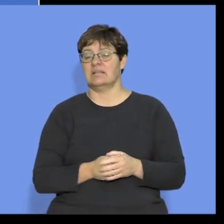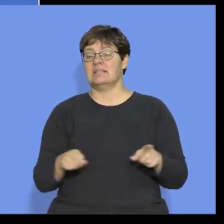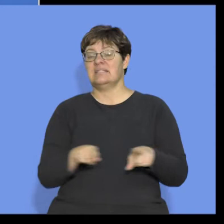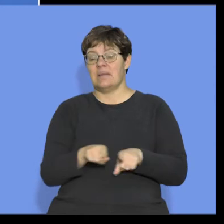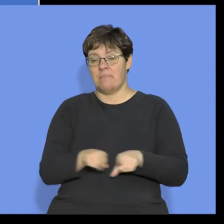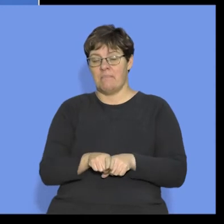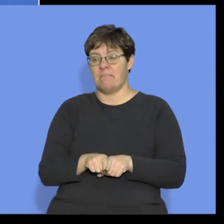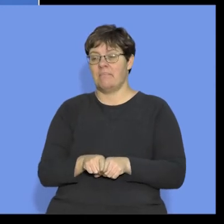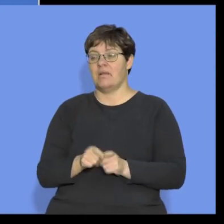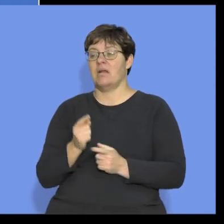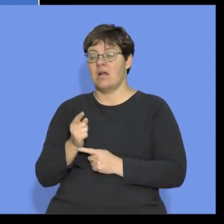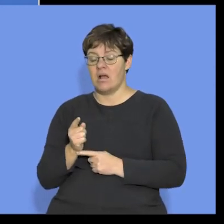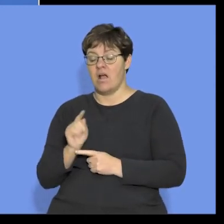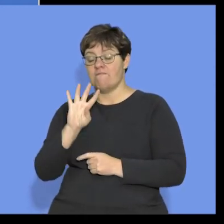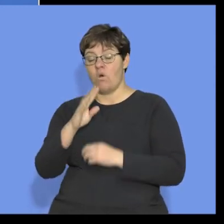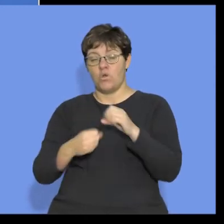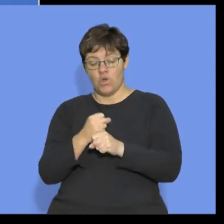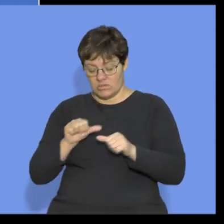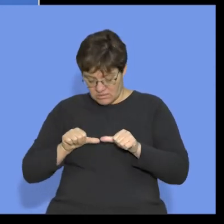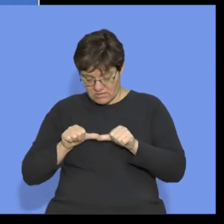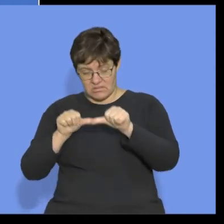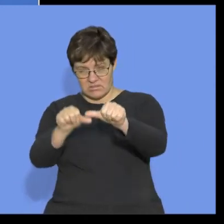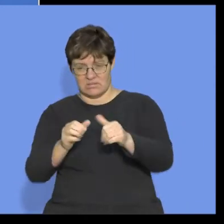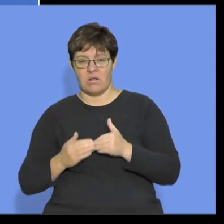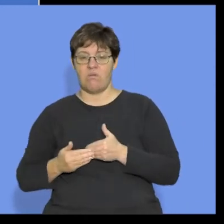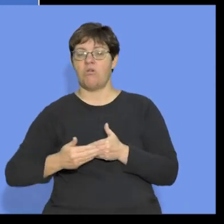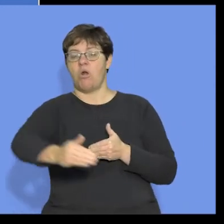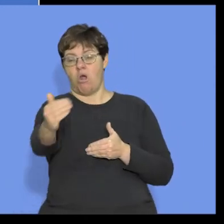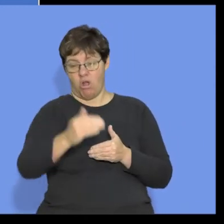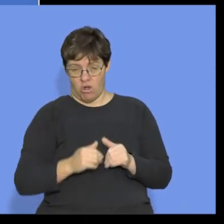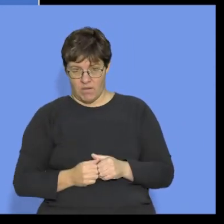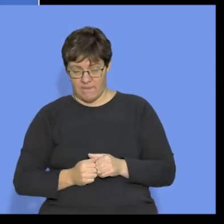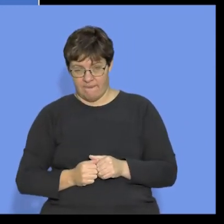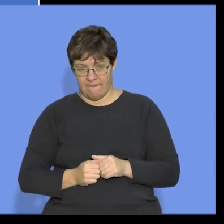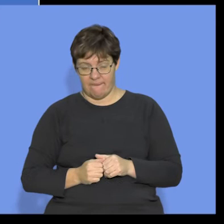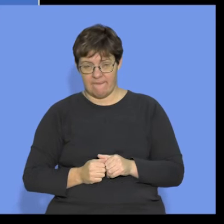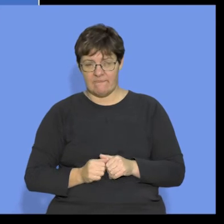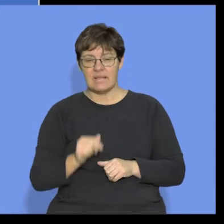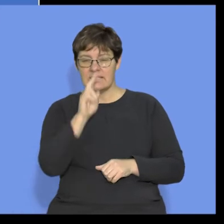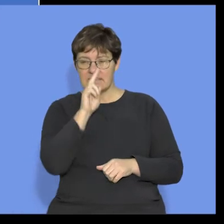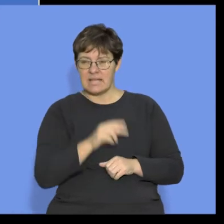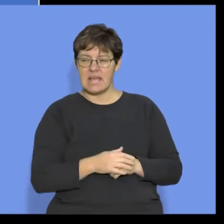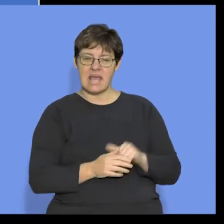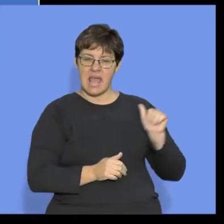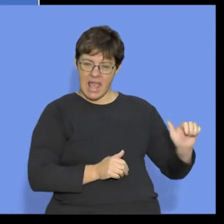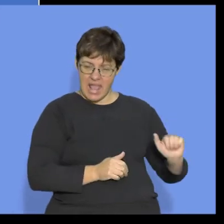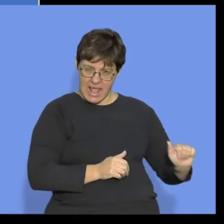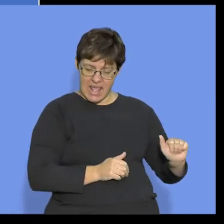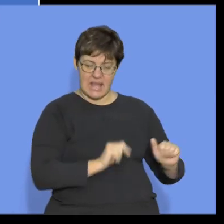number of trees that live beyond 4 years. Are we all together? We can see treatment A there, we have